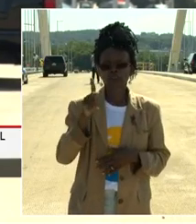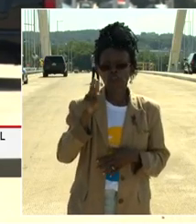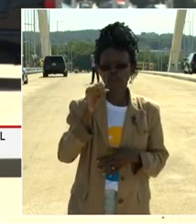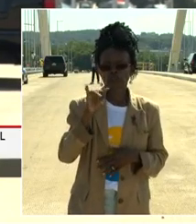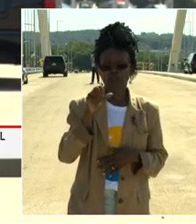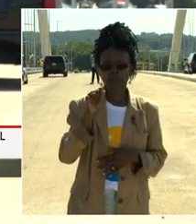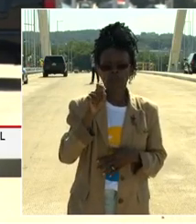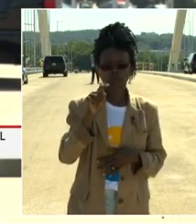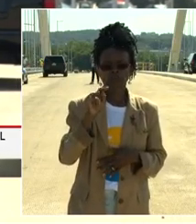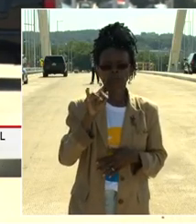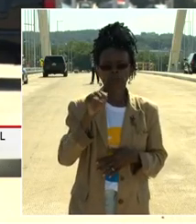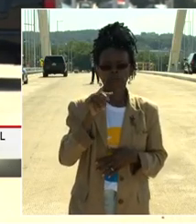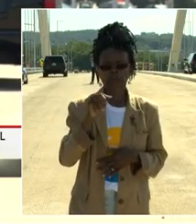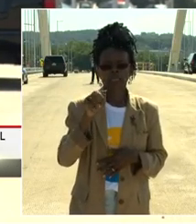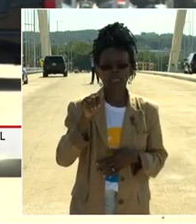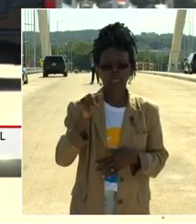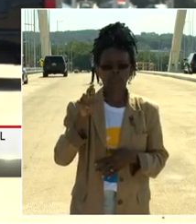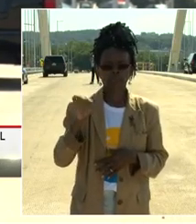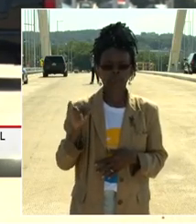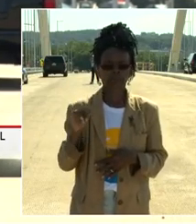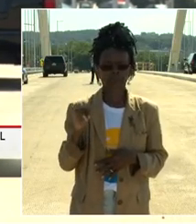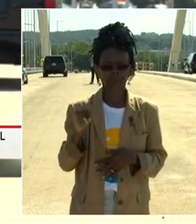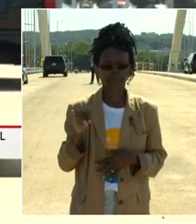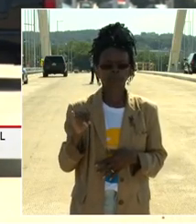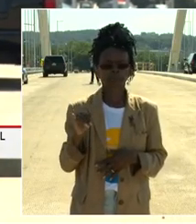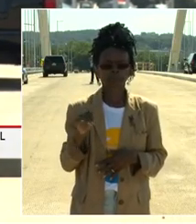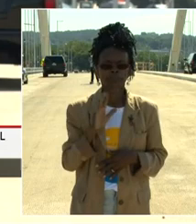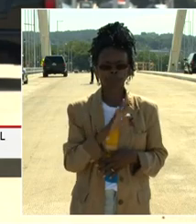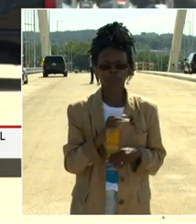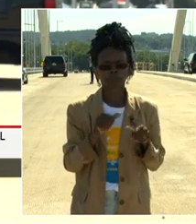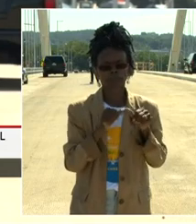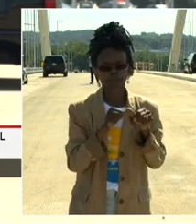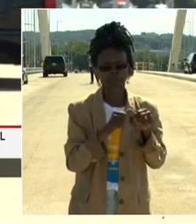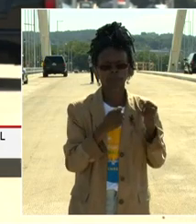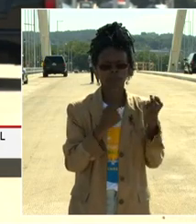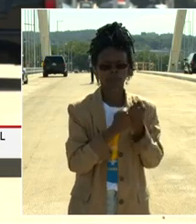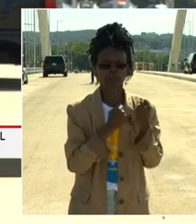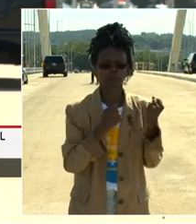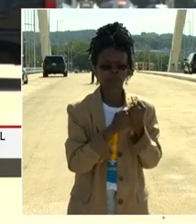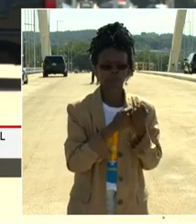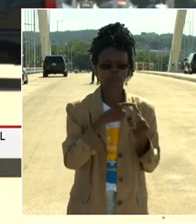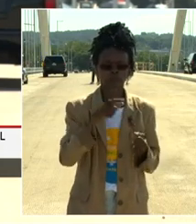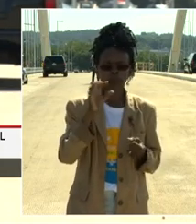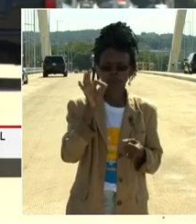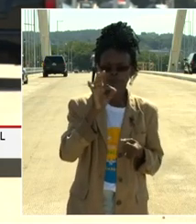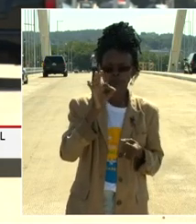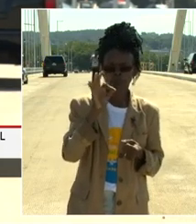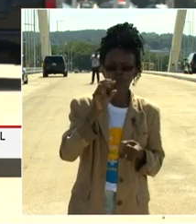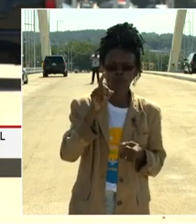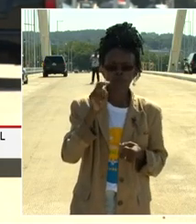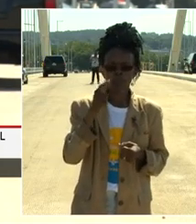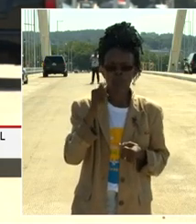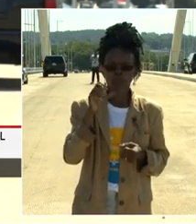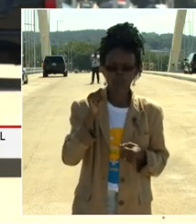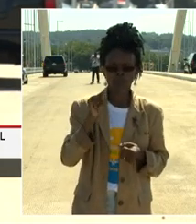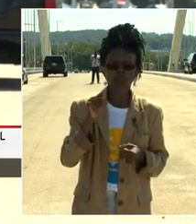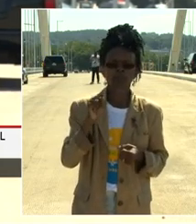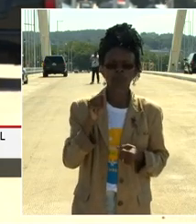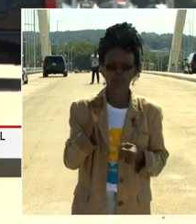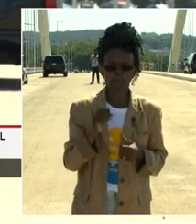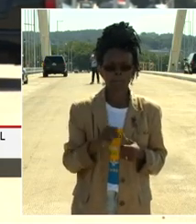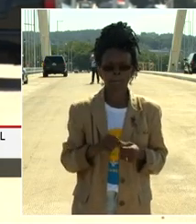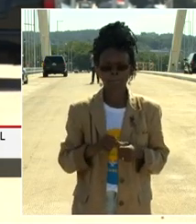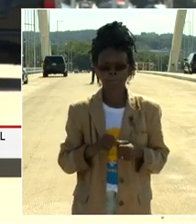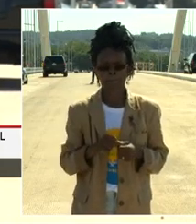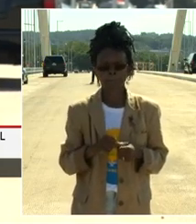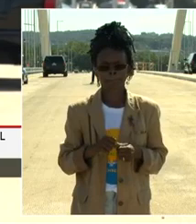advocacy on behalf of FDFI. And a very special thank you to all my Douglass cousins and extended family who are here today. Will you